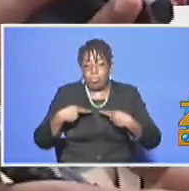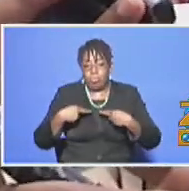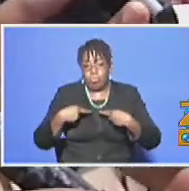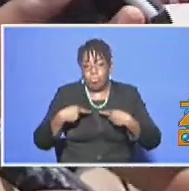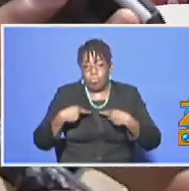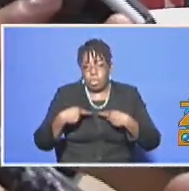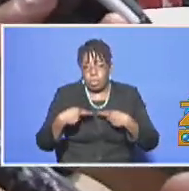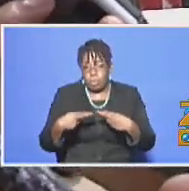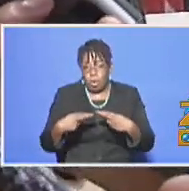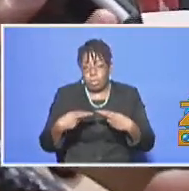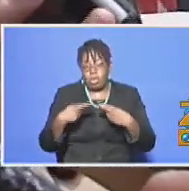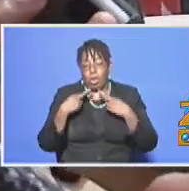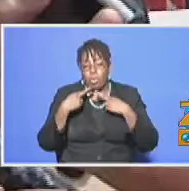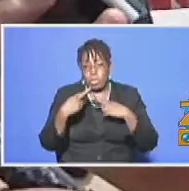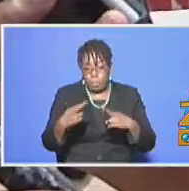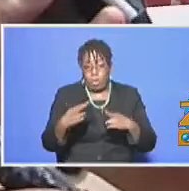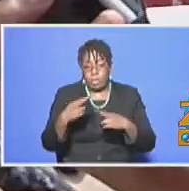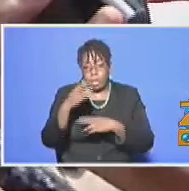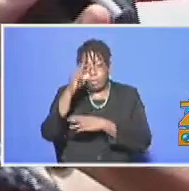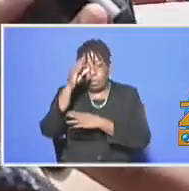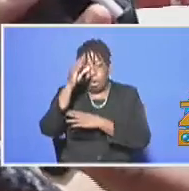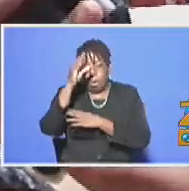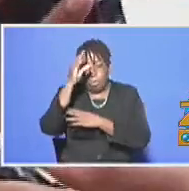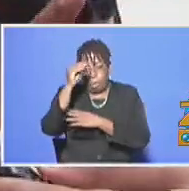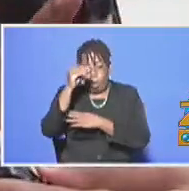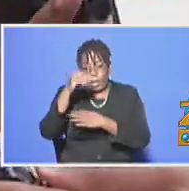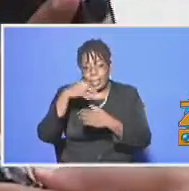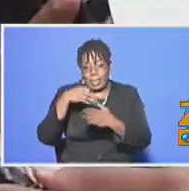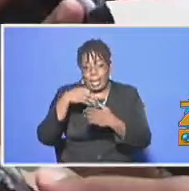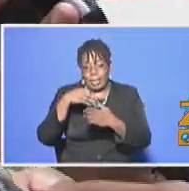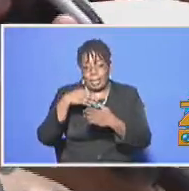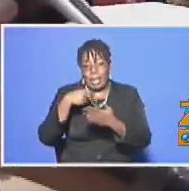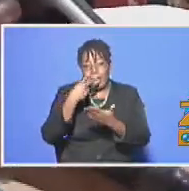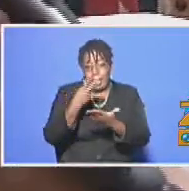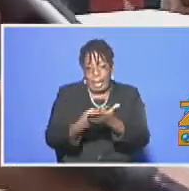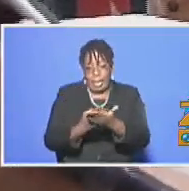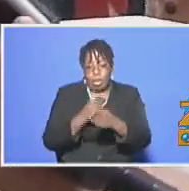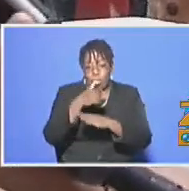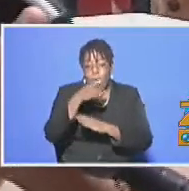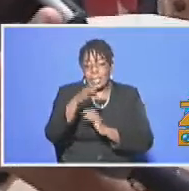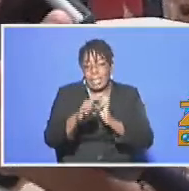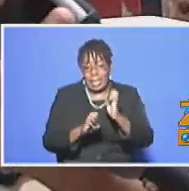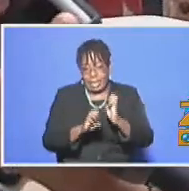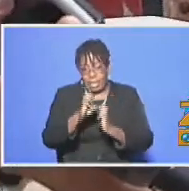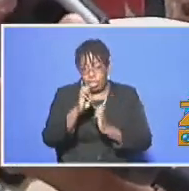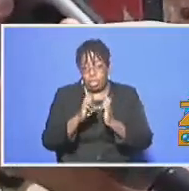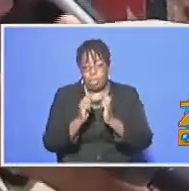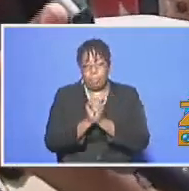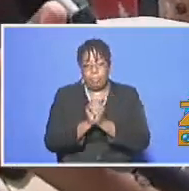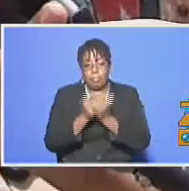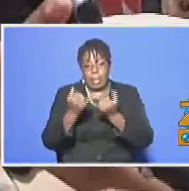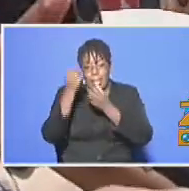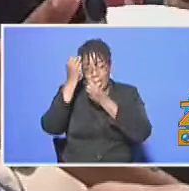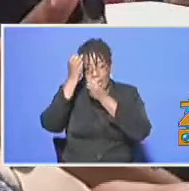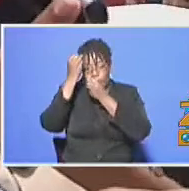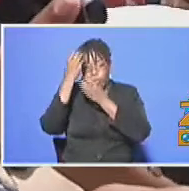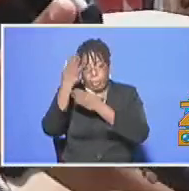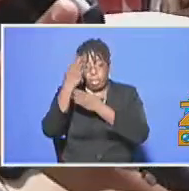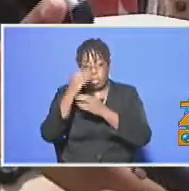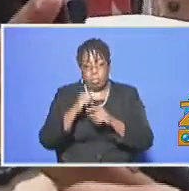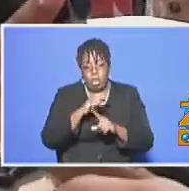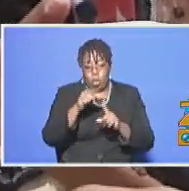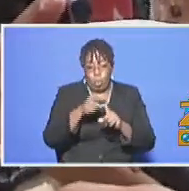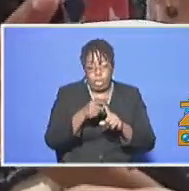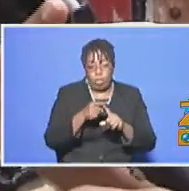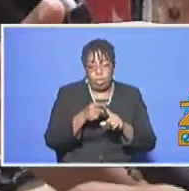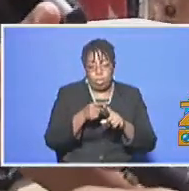male lying over an engine bay. The information is that while he was doing